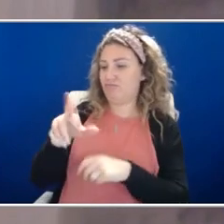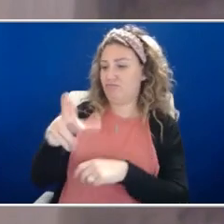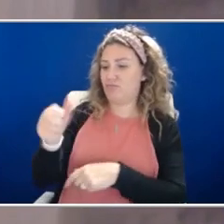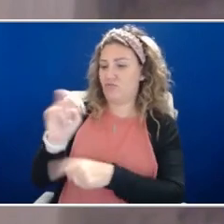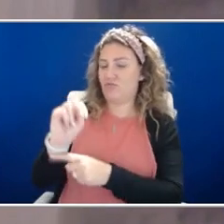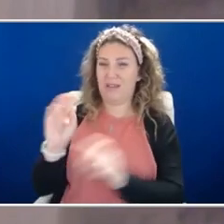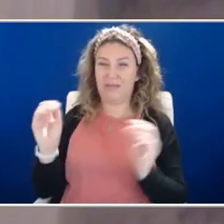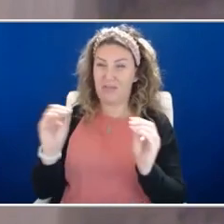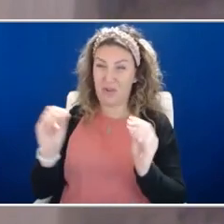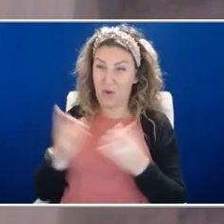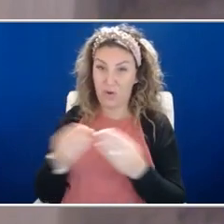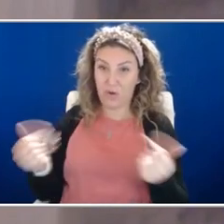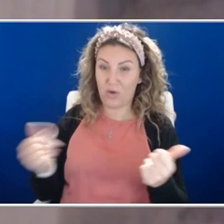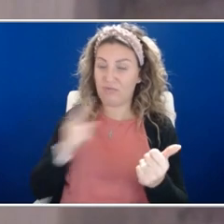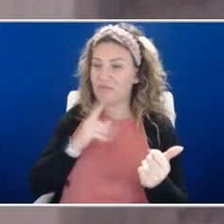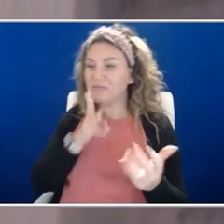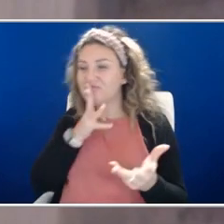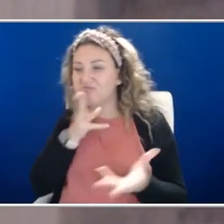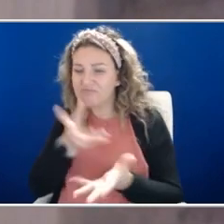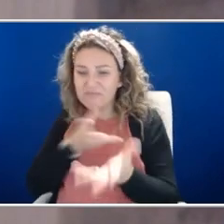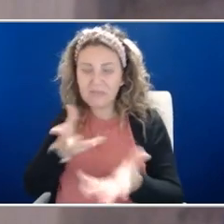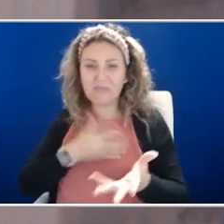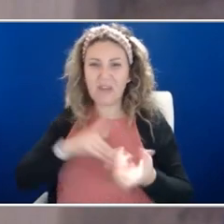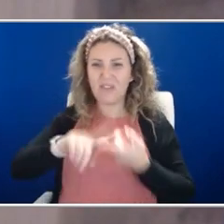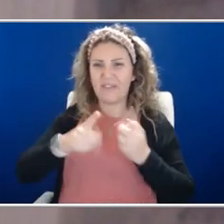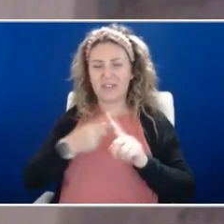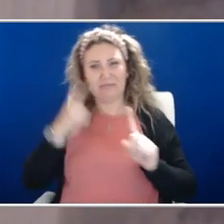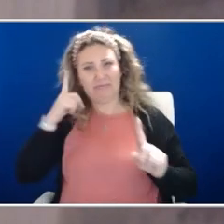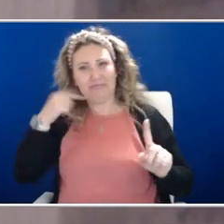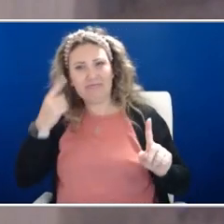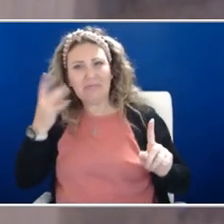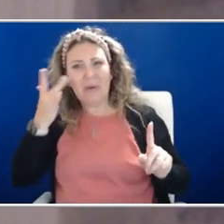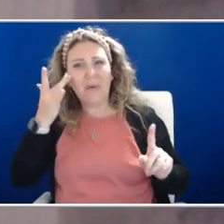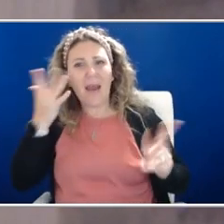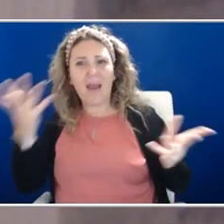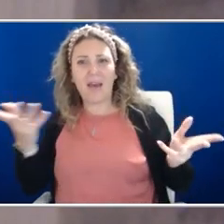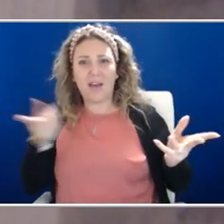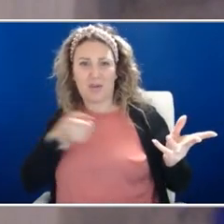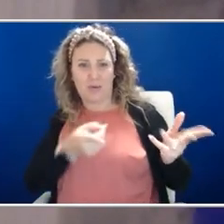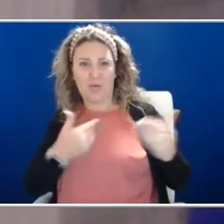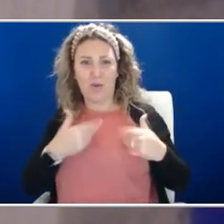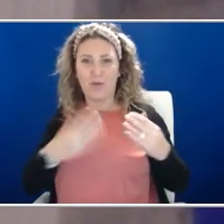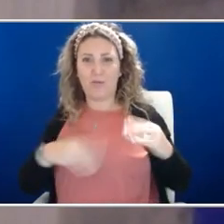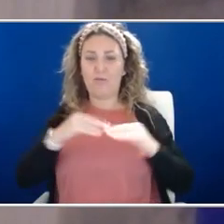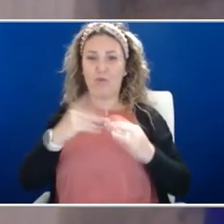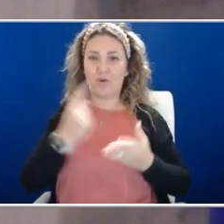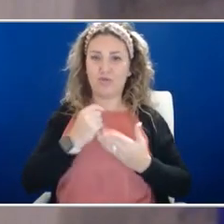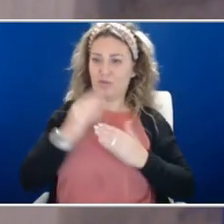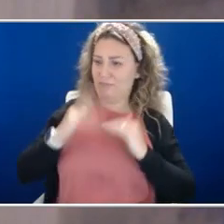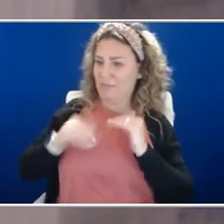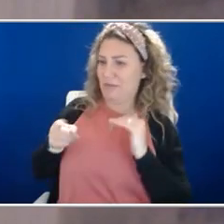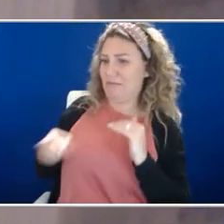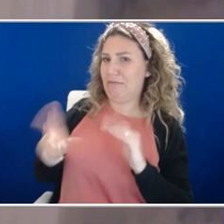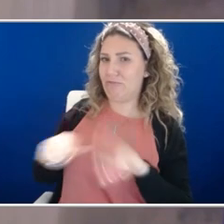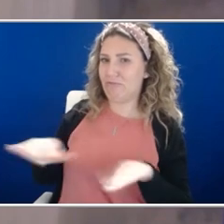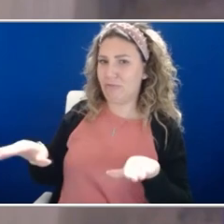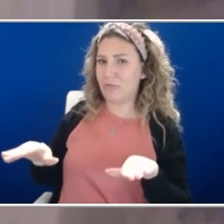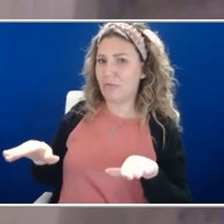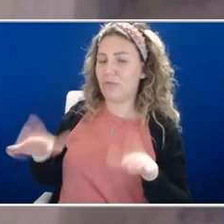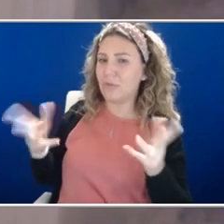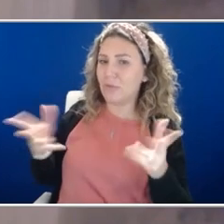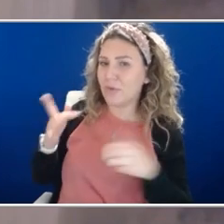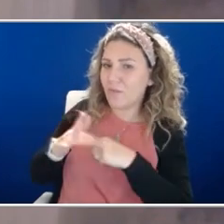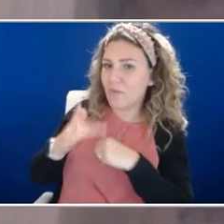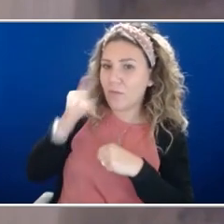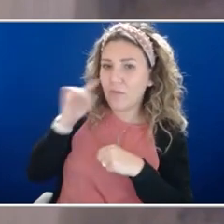with a bunch of my friends and they were like, this is crazy. Why would you have more treatments and he wouldn't have treatments available to him? And